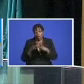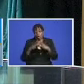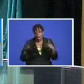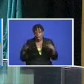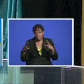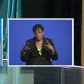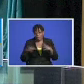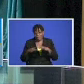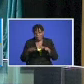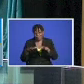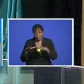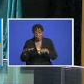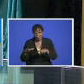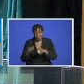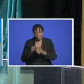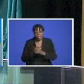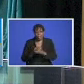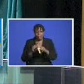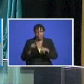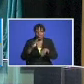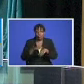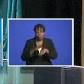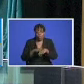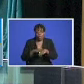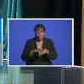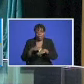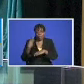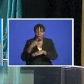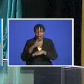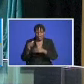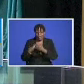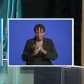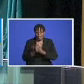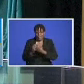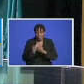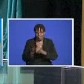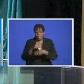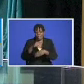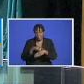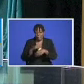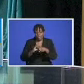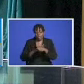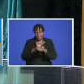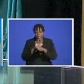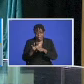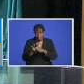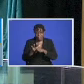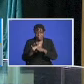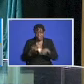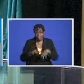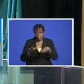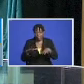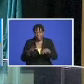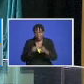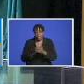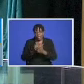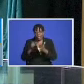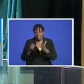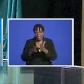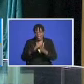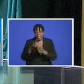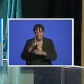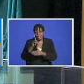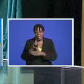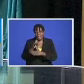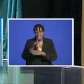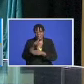World Health Organization's warning that we are in a very dangerous period in the COVID-19 pandemic. And this as the Delta